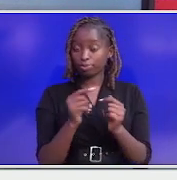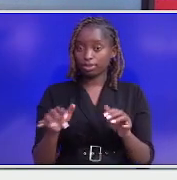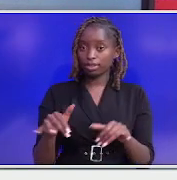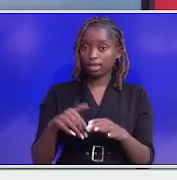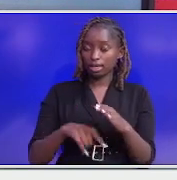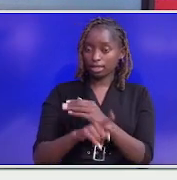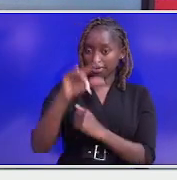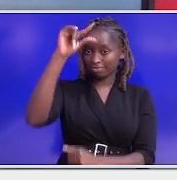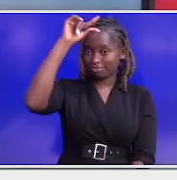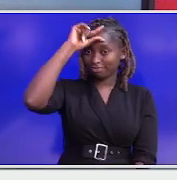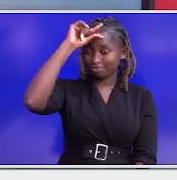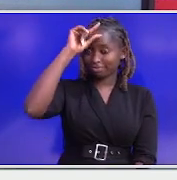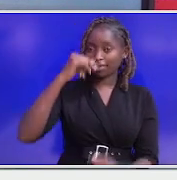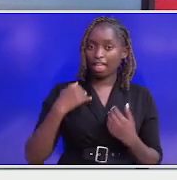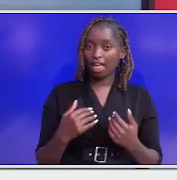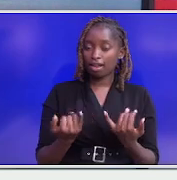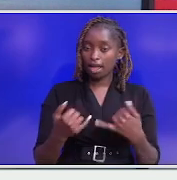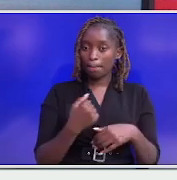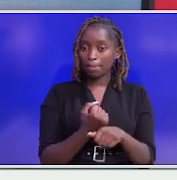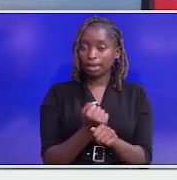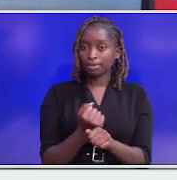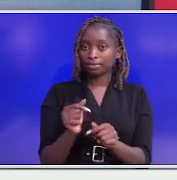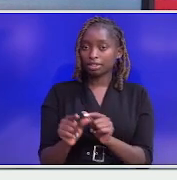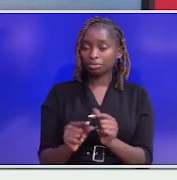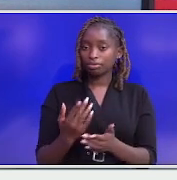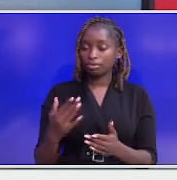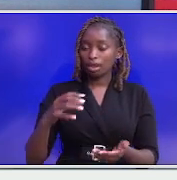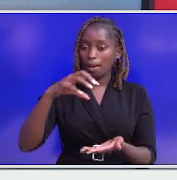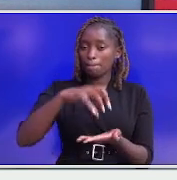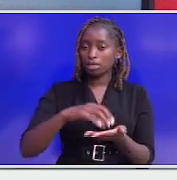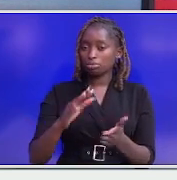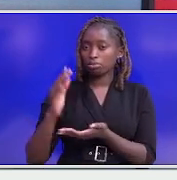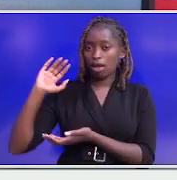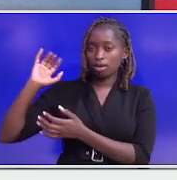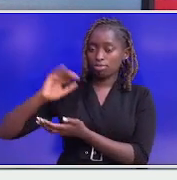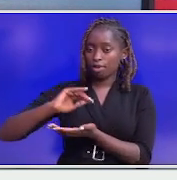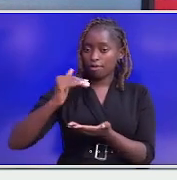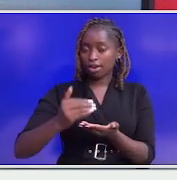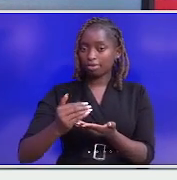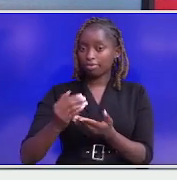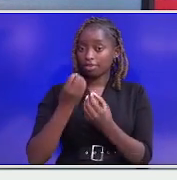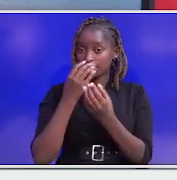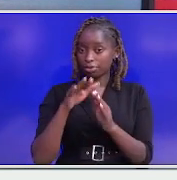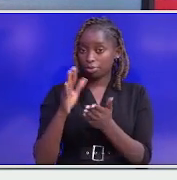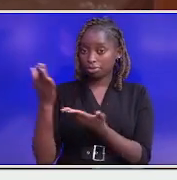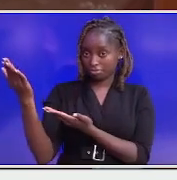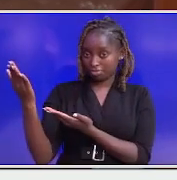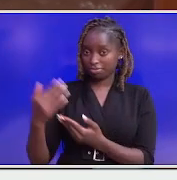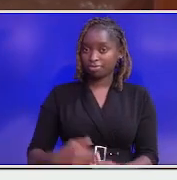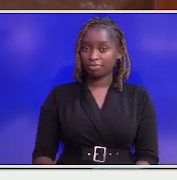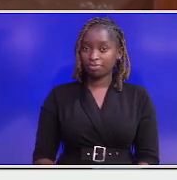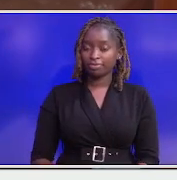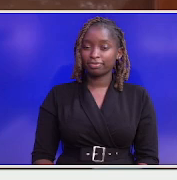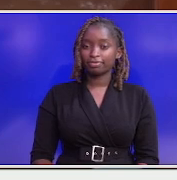getting into government had to enumerate his focus on matters hustler fund. George Maringa with that report.